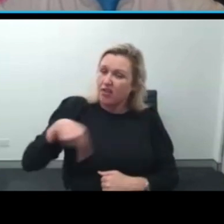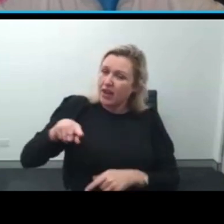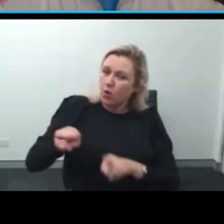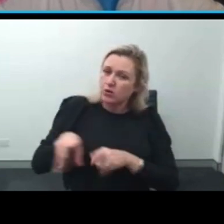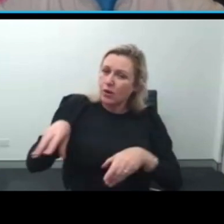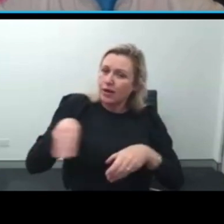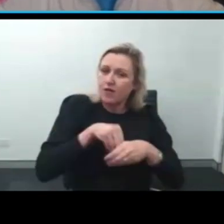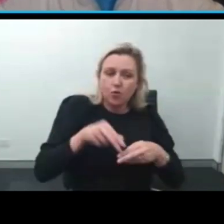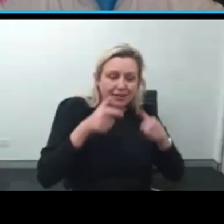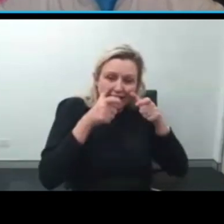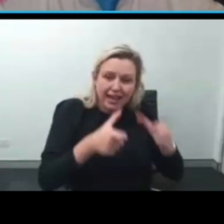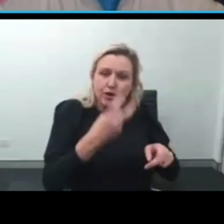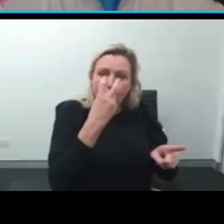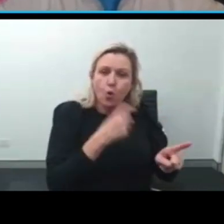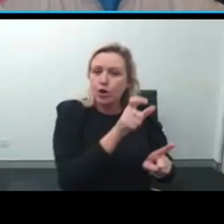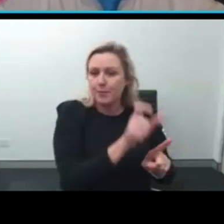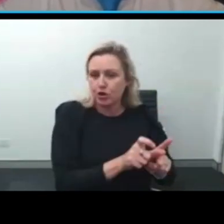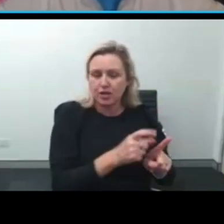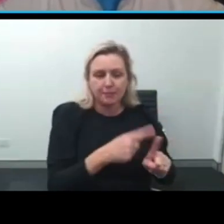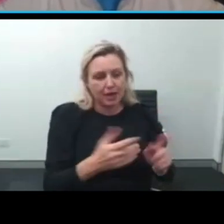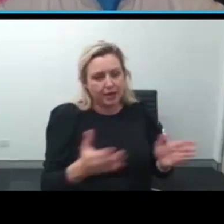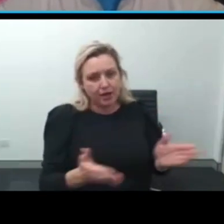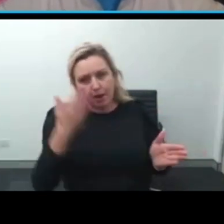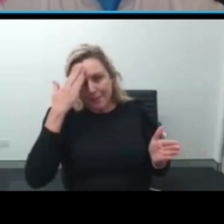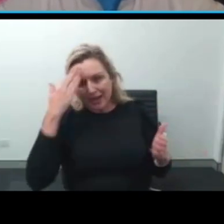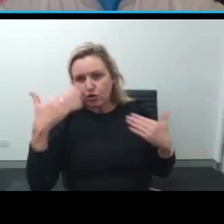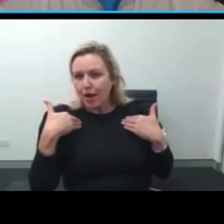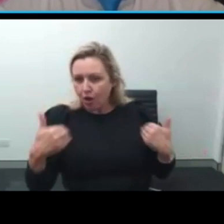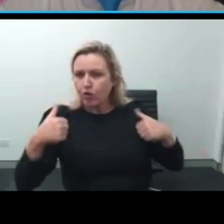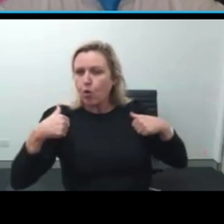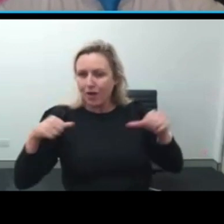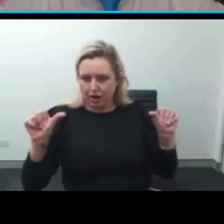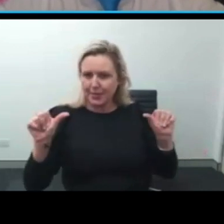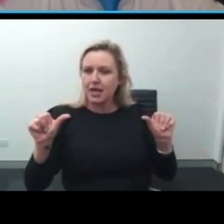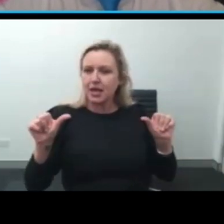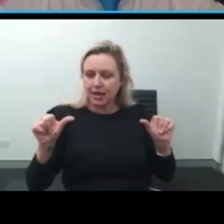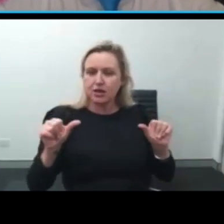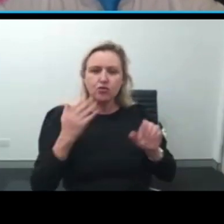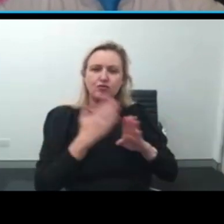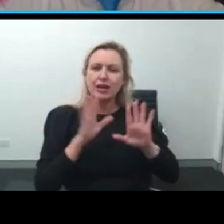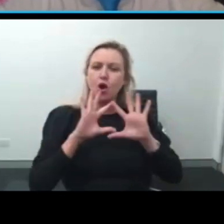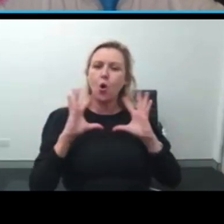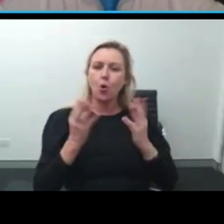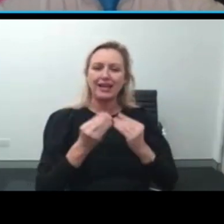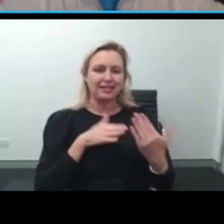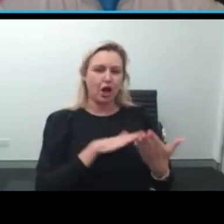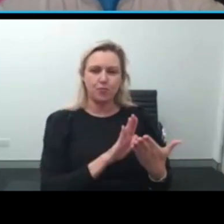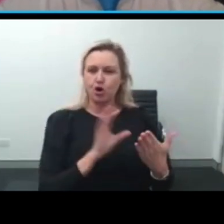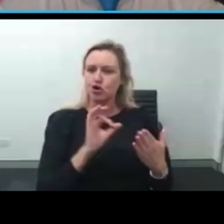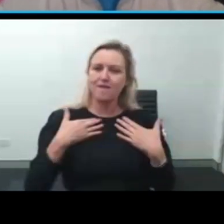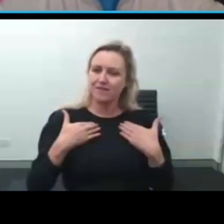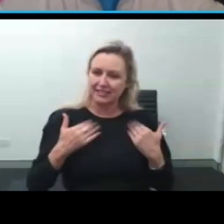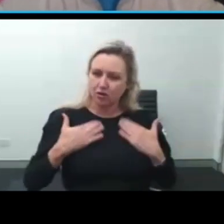care, and also around promoting mental health and well-being, and that as part of that, taking a holistic approach to a person's